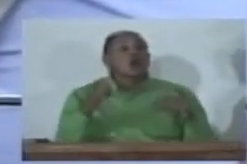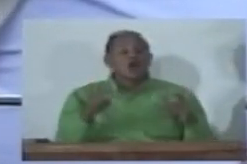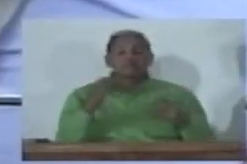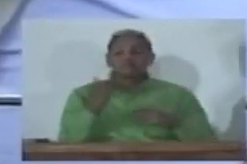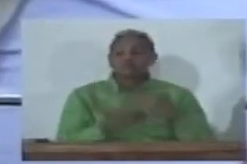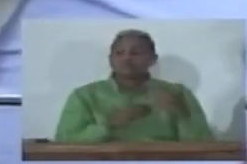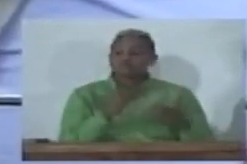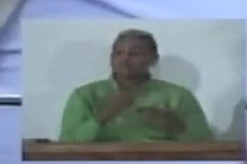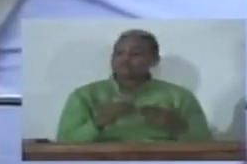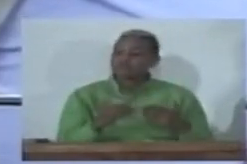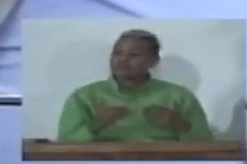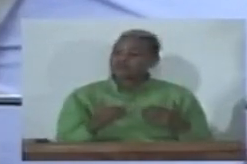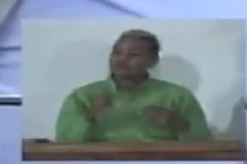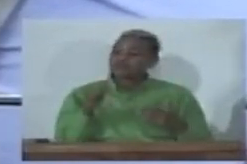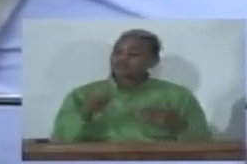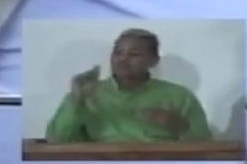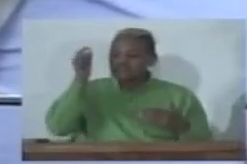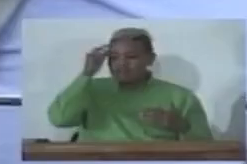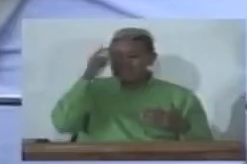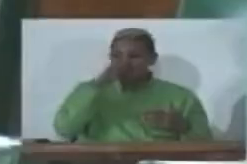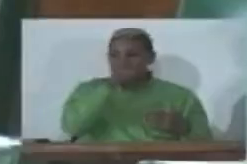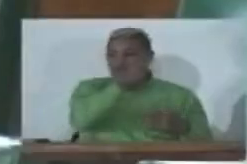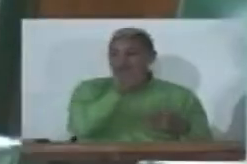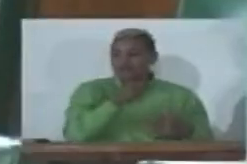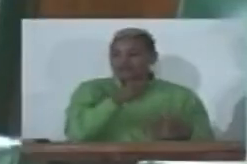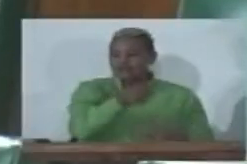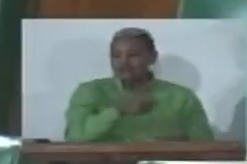yes, it was this government who appointed it.